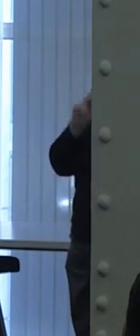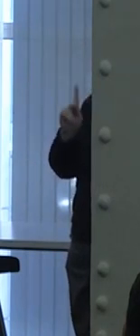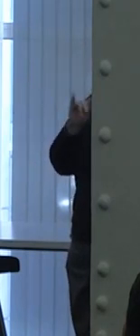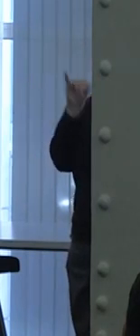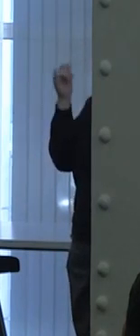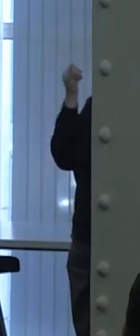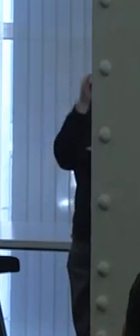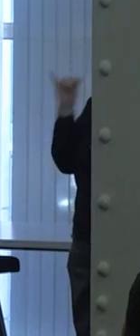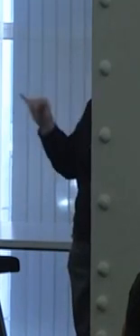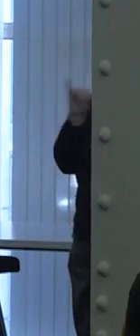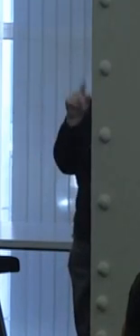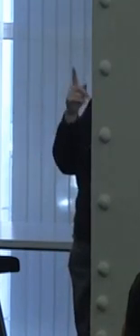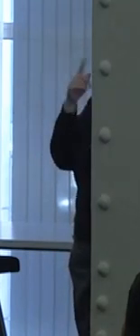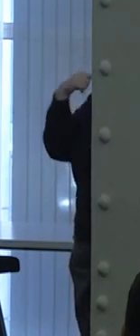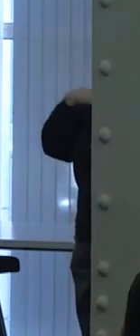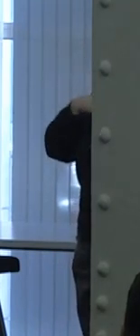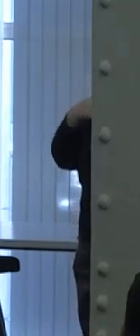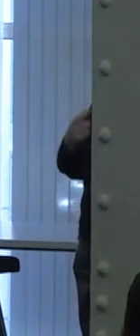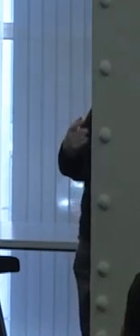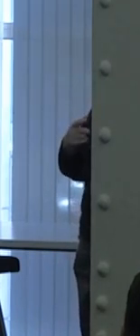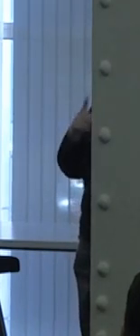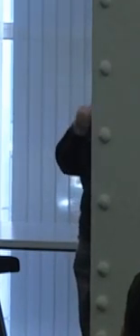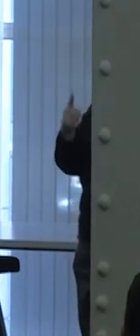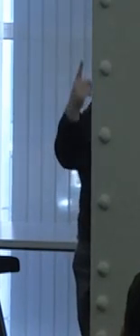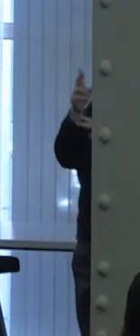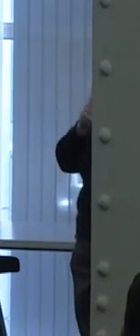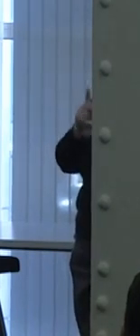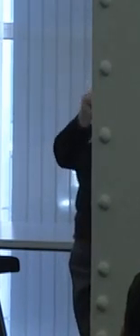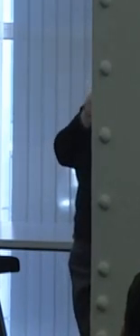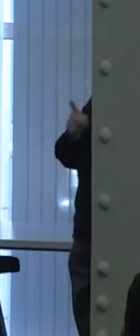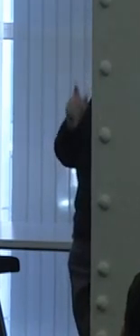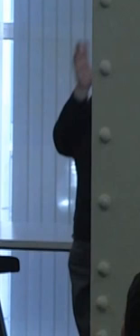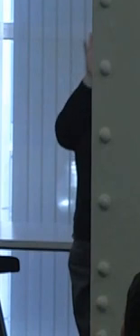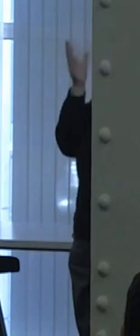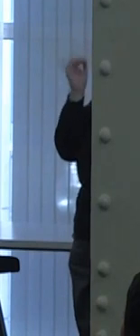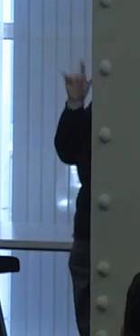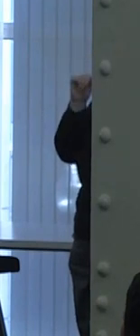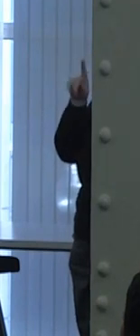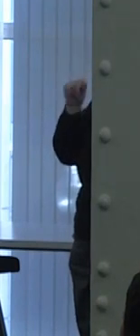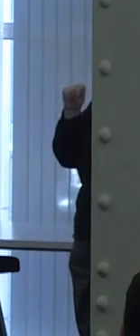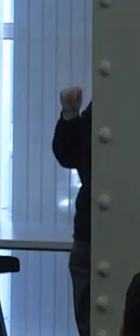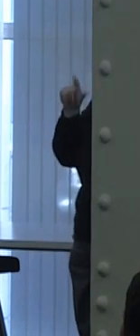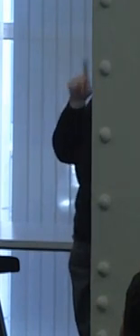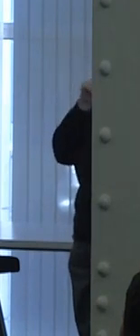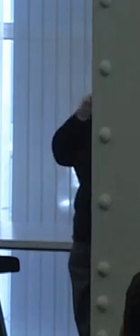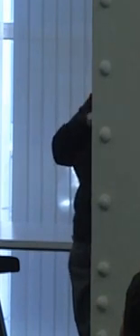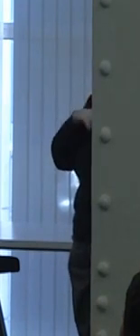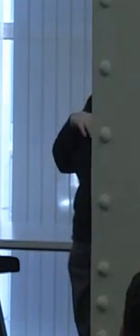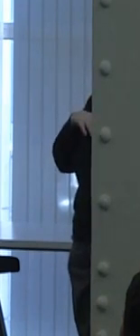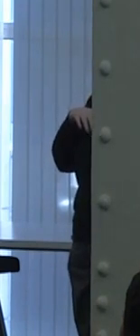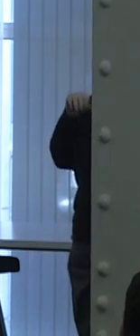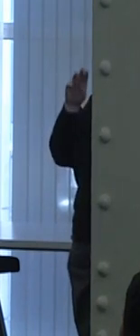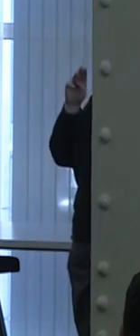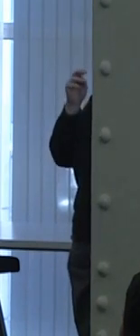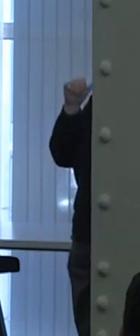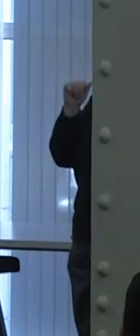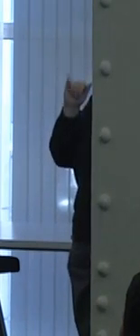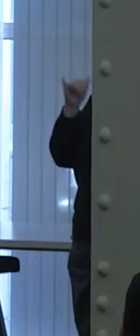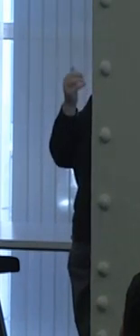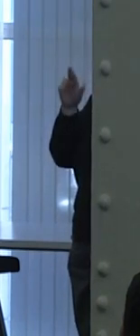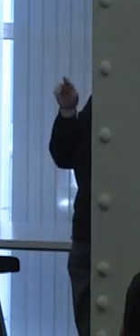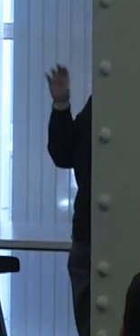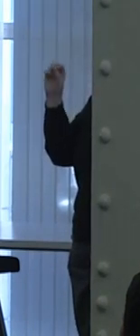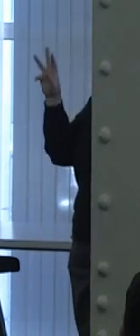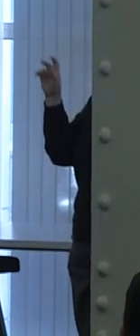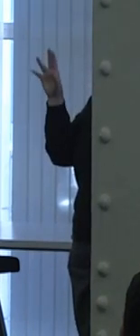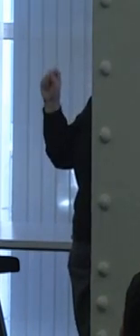But the name that's very rarely mentioned as one of the fathers of the ADA is Congressman Major Owens, who was chair of the